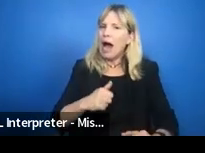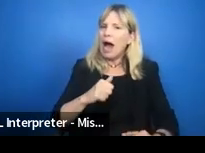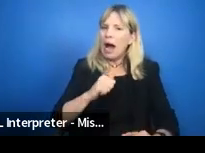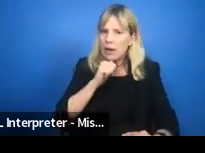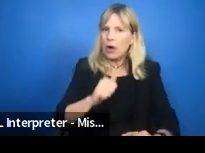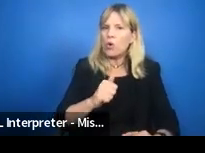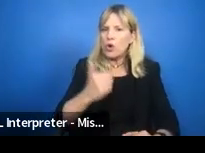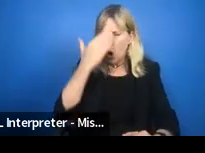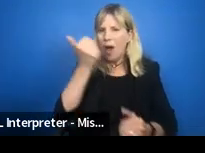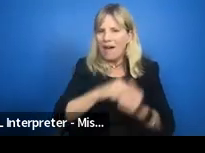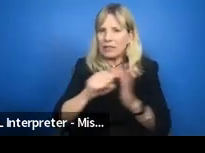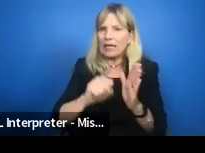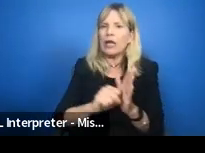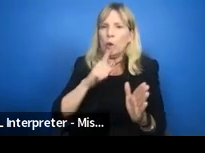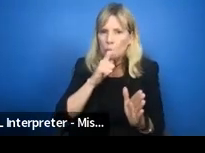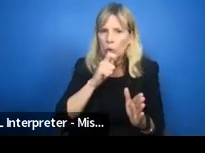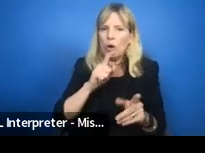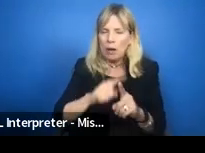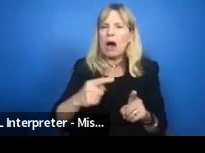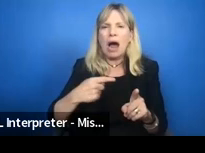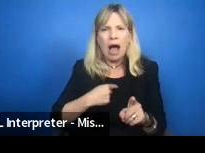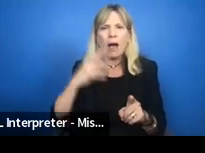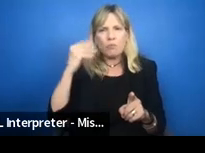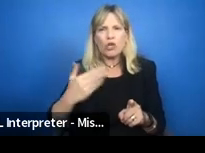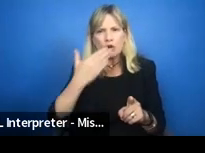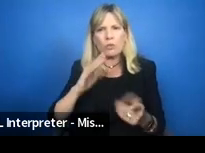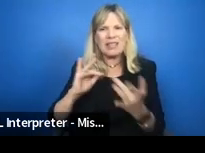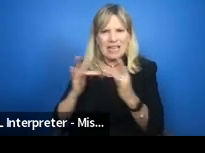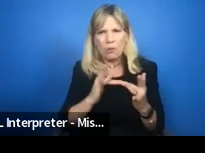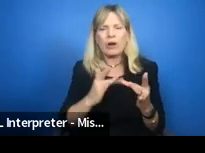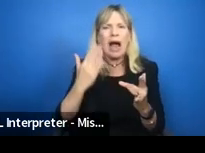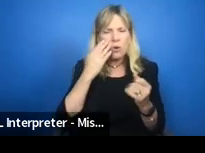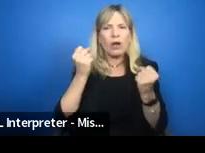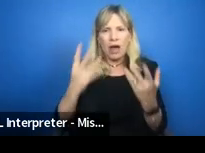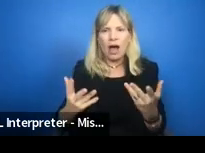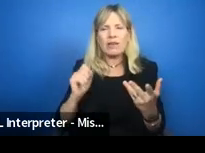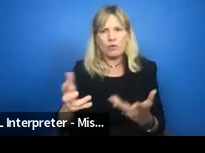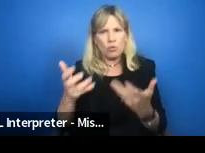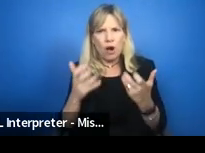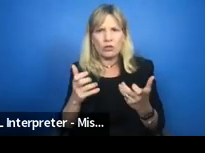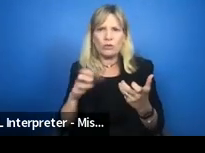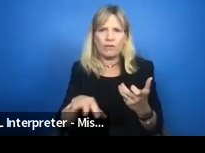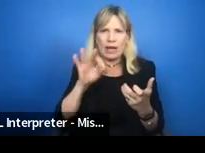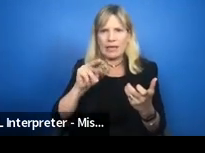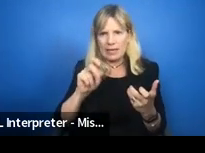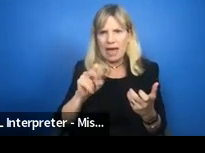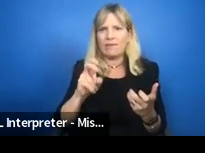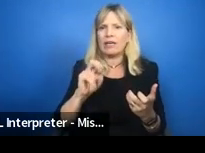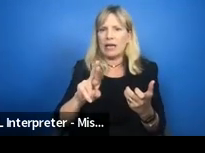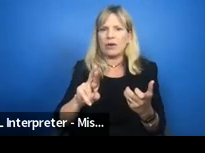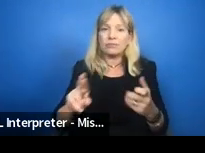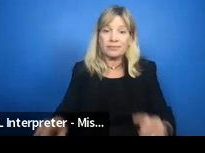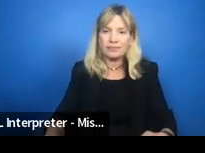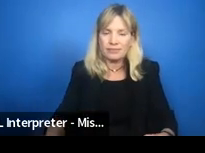but YI and I have a pretty good network if you're looking for a local navigator